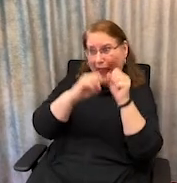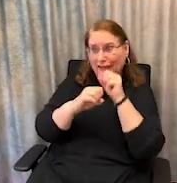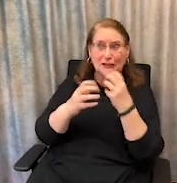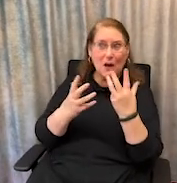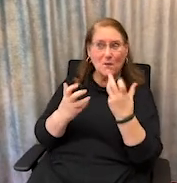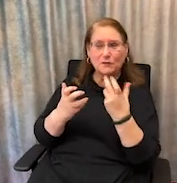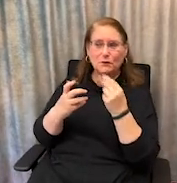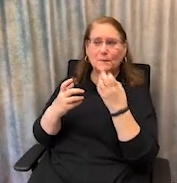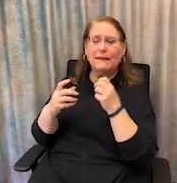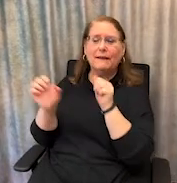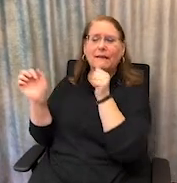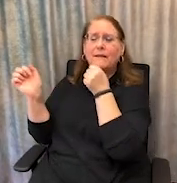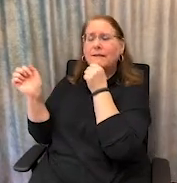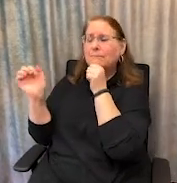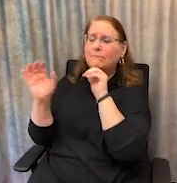thank okay, you. For... Okay, then go back.